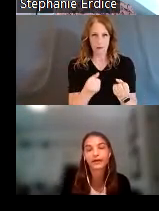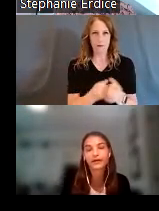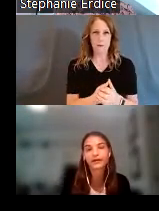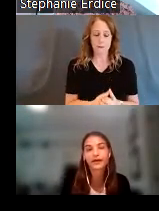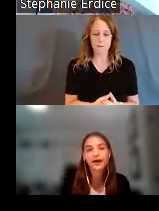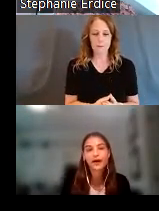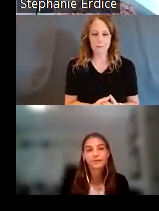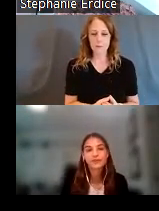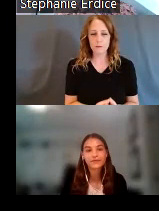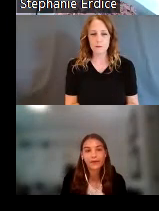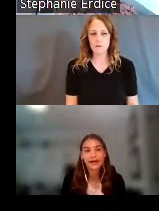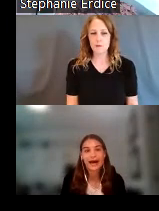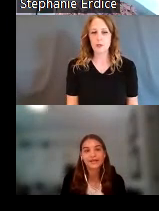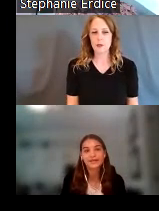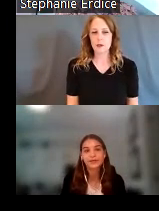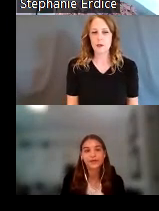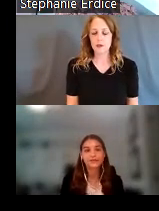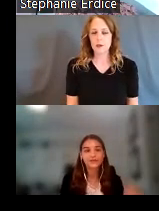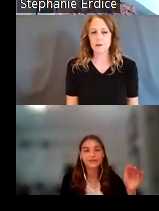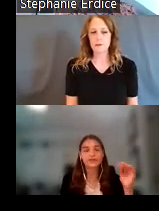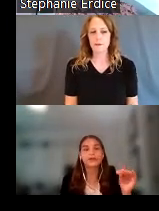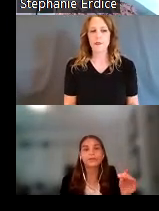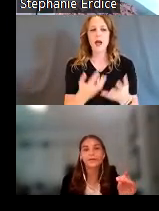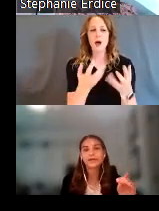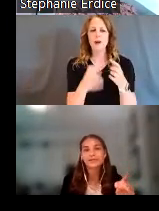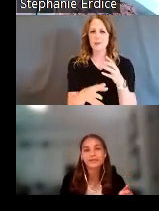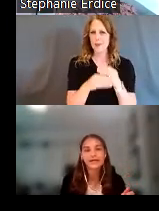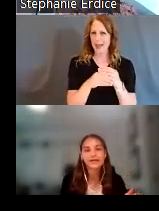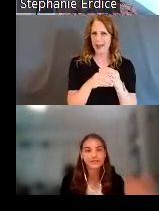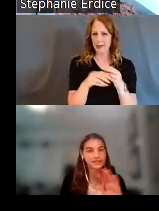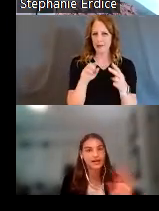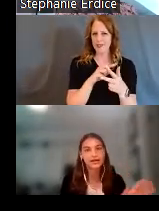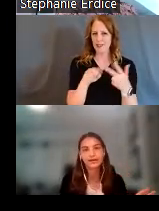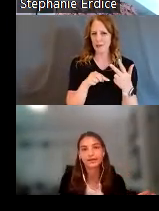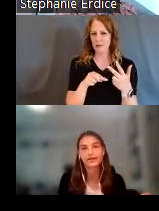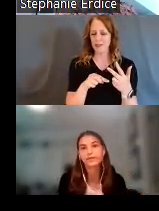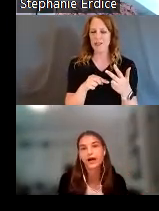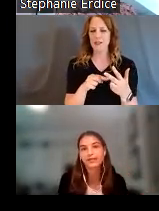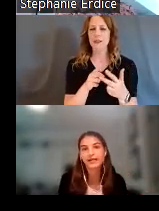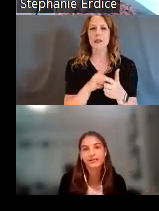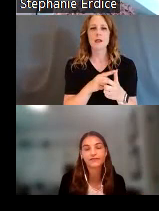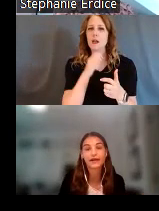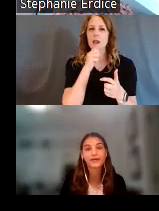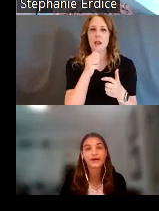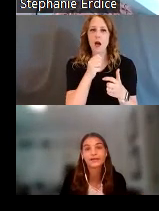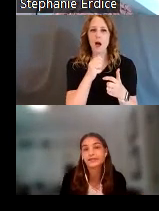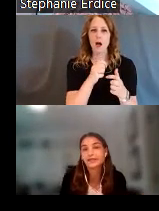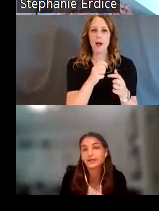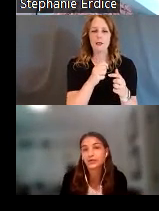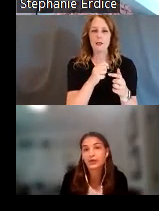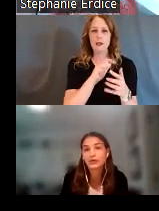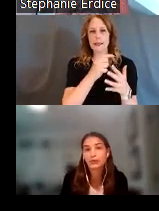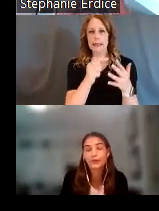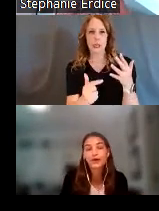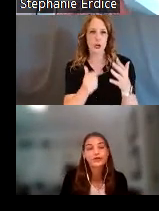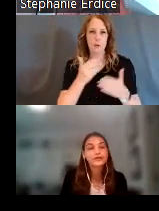of your well-being. Something that I want to add here with these 3 bullet points is that this is not a linear process. Self-care is